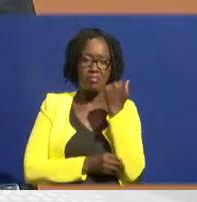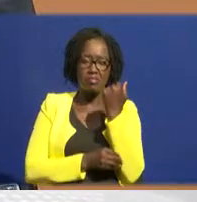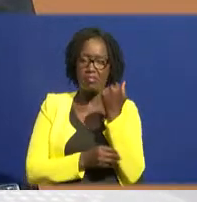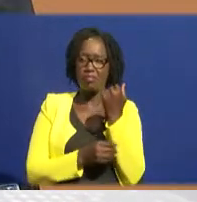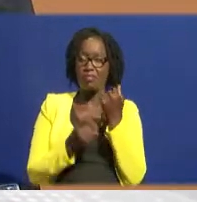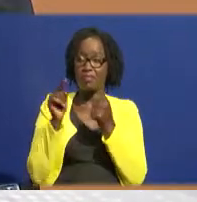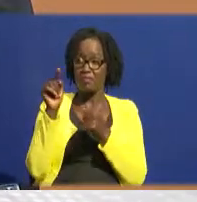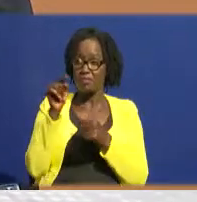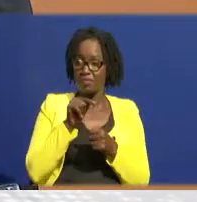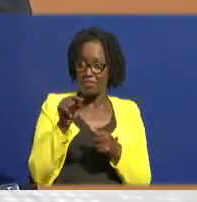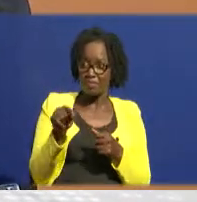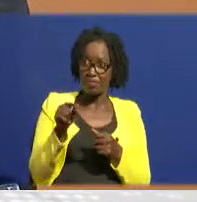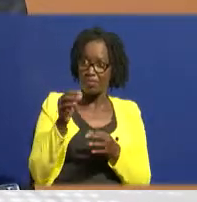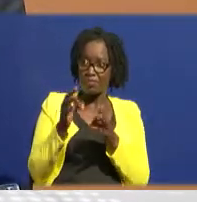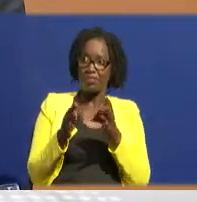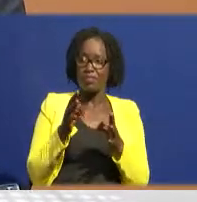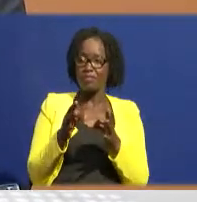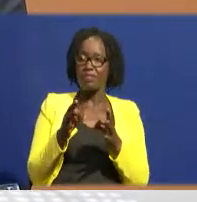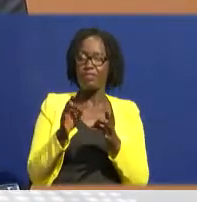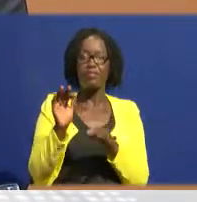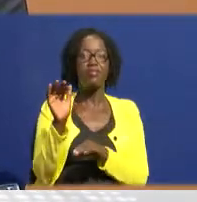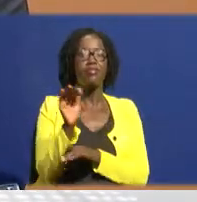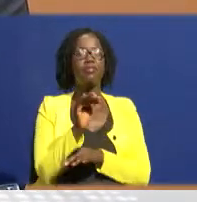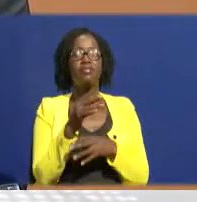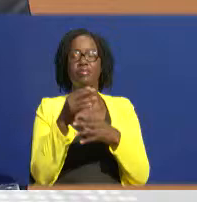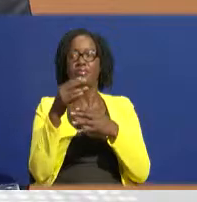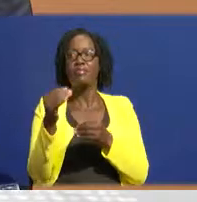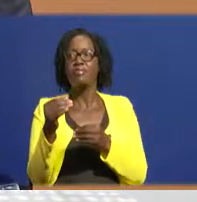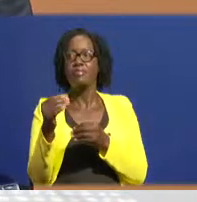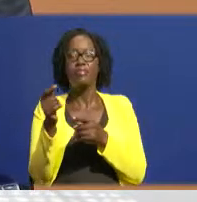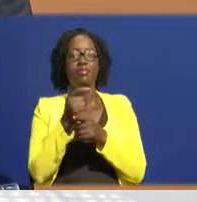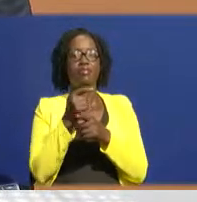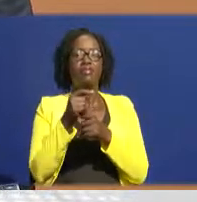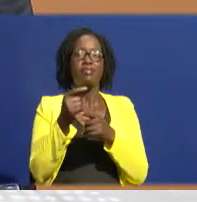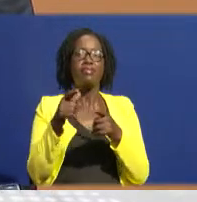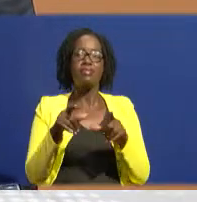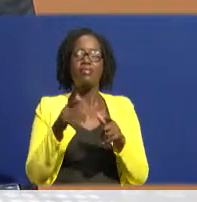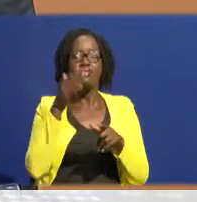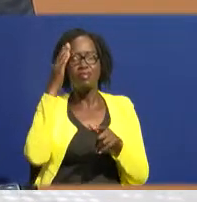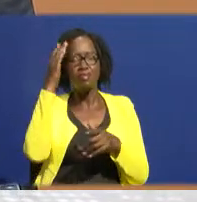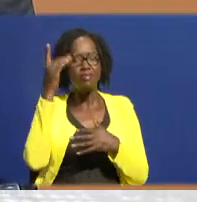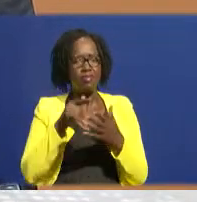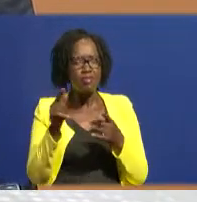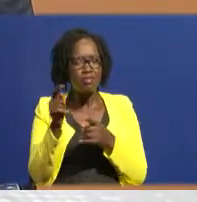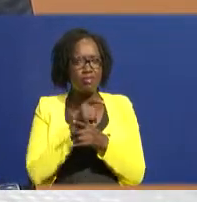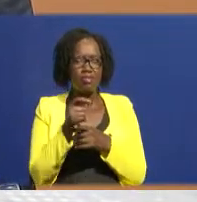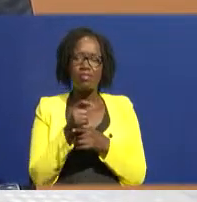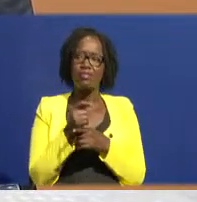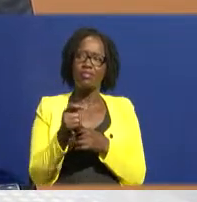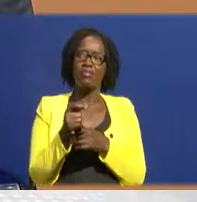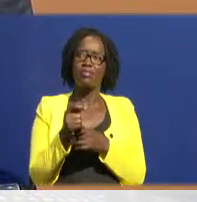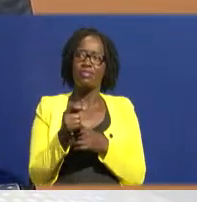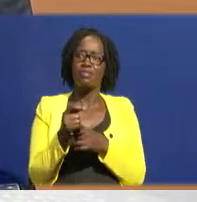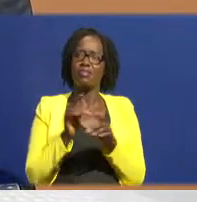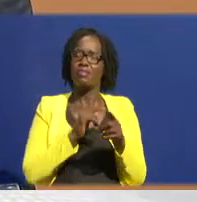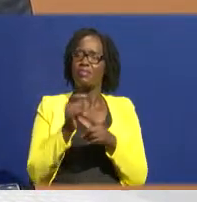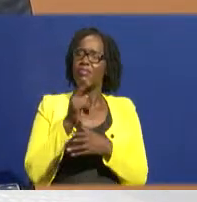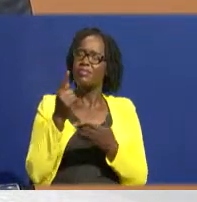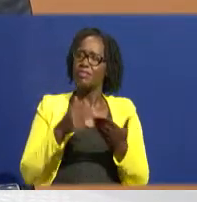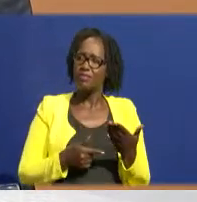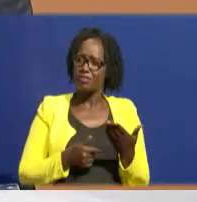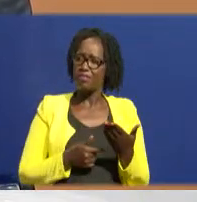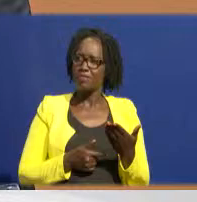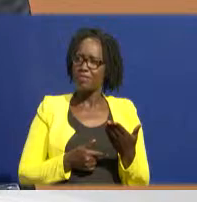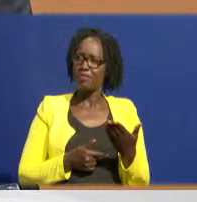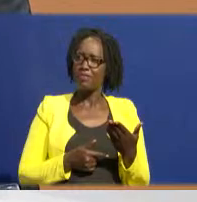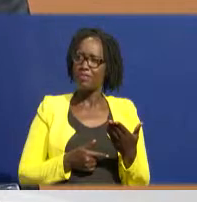And therefore, if they are asked to go for a training, let them know what is this training, what are they being trained on, because